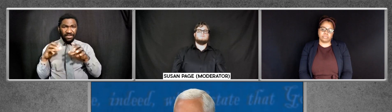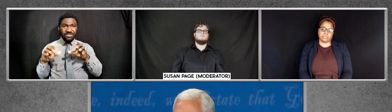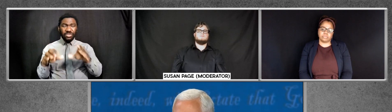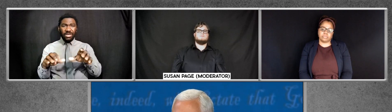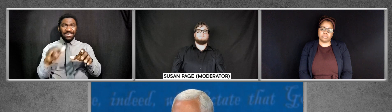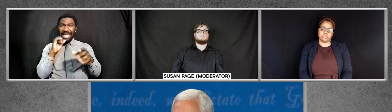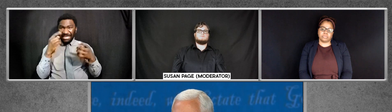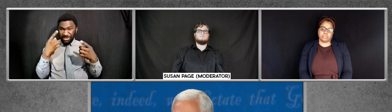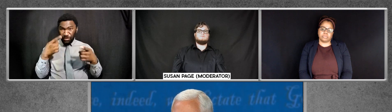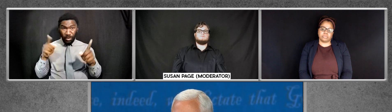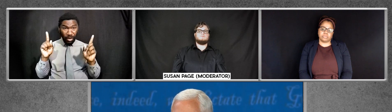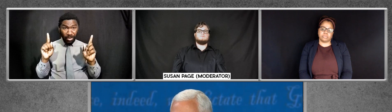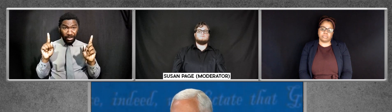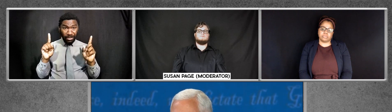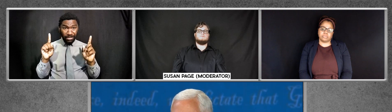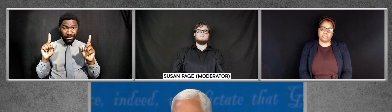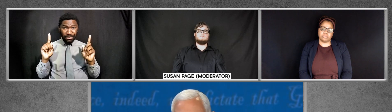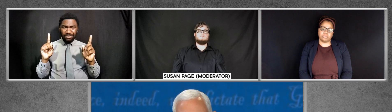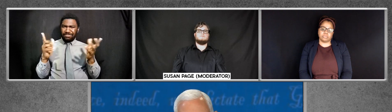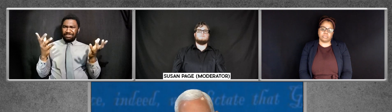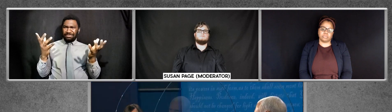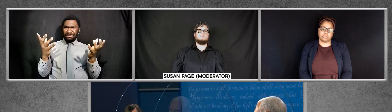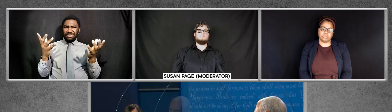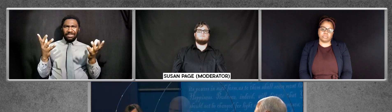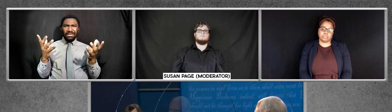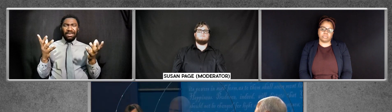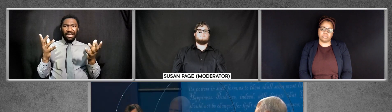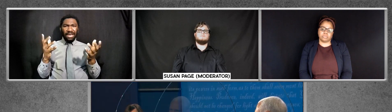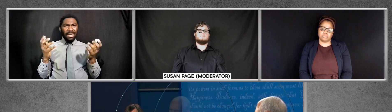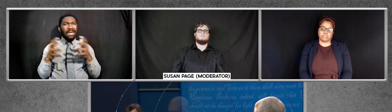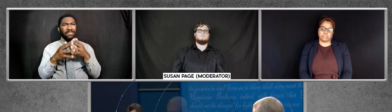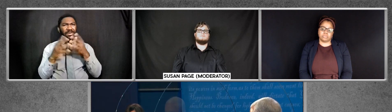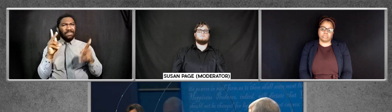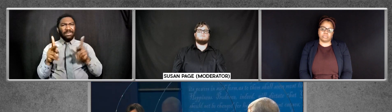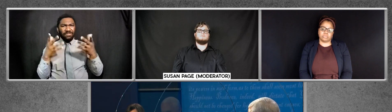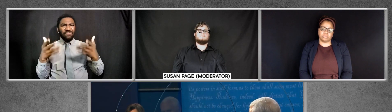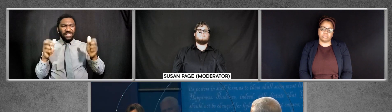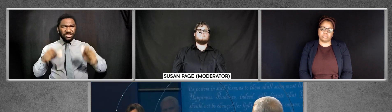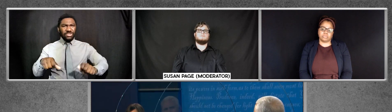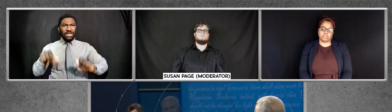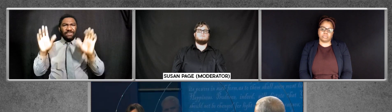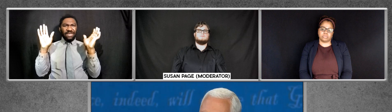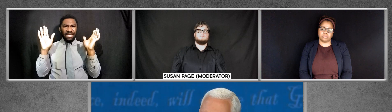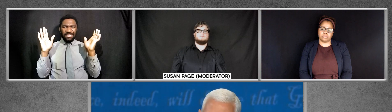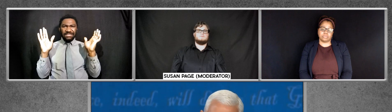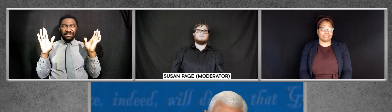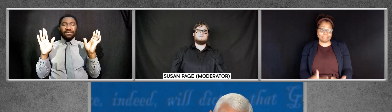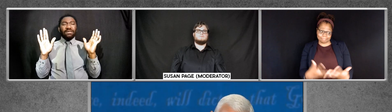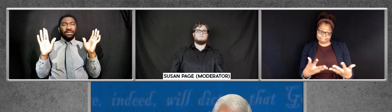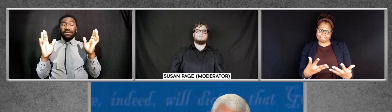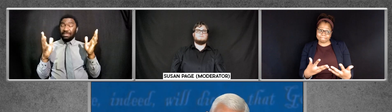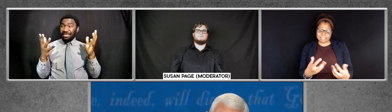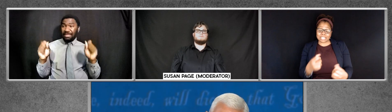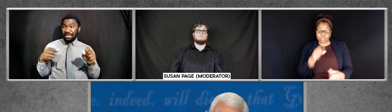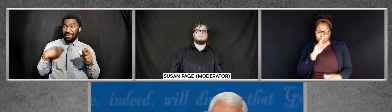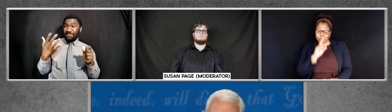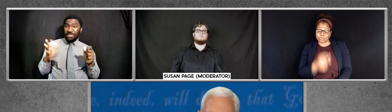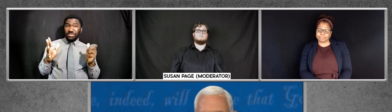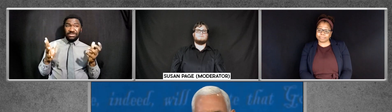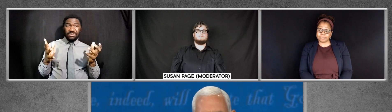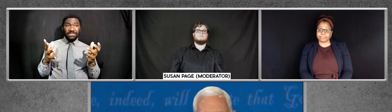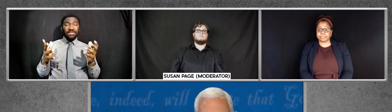great disservice to the sacrifices the American people have made. The reality, if I may finish, Senator,